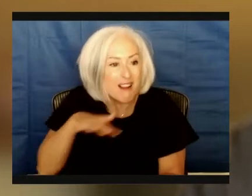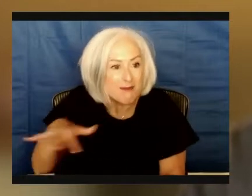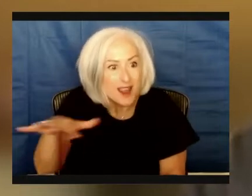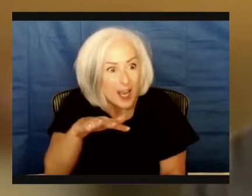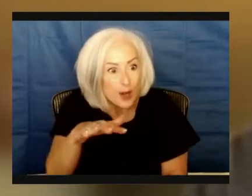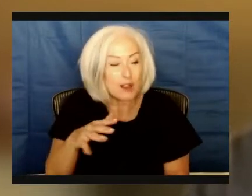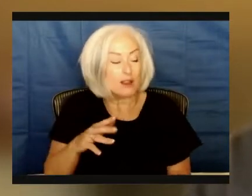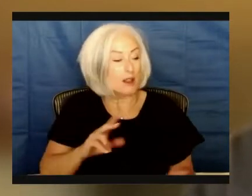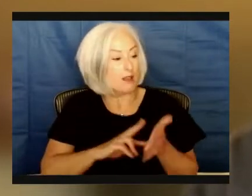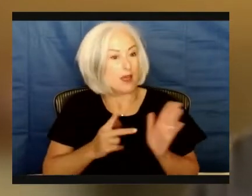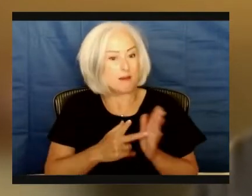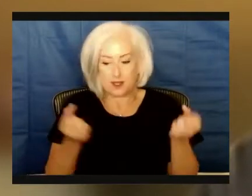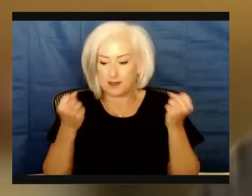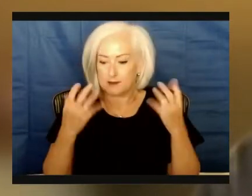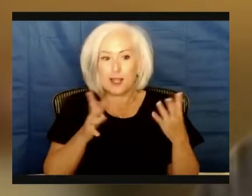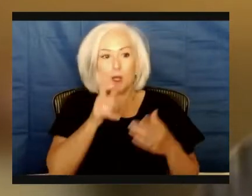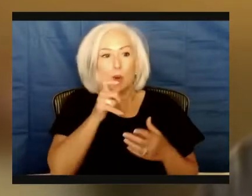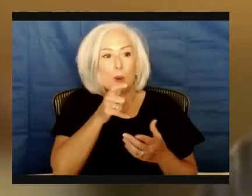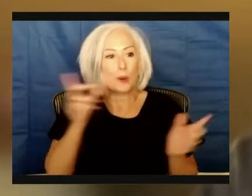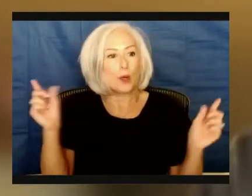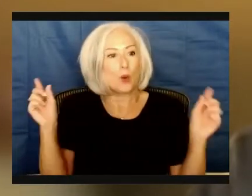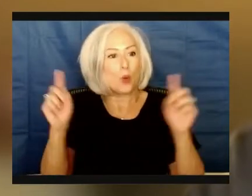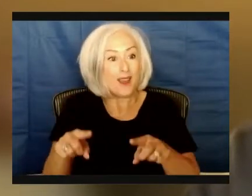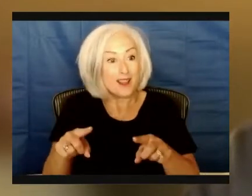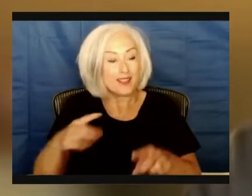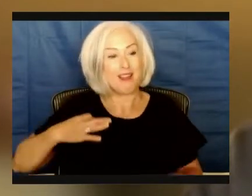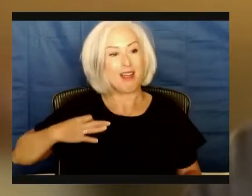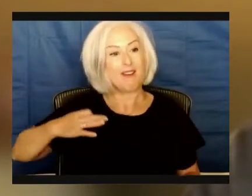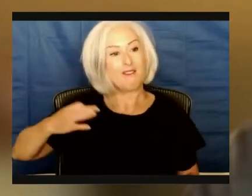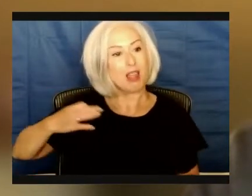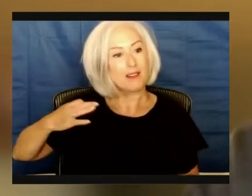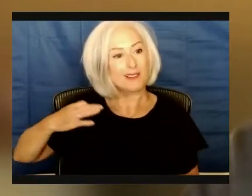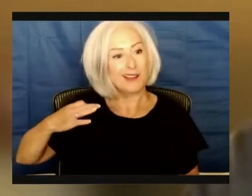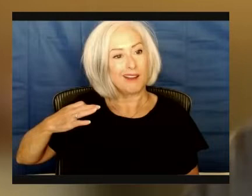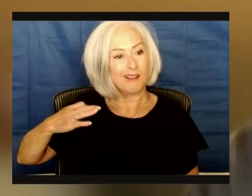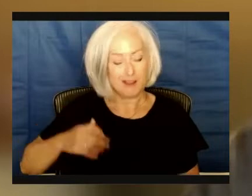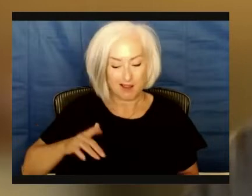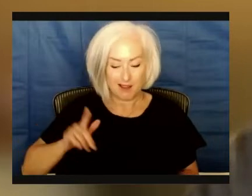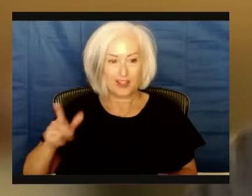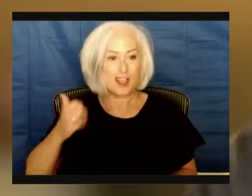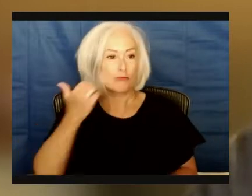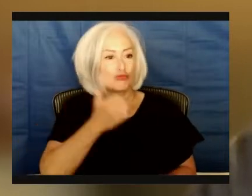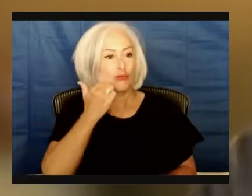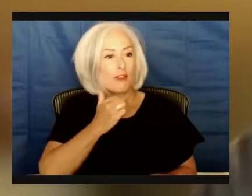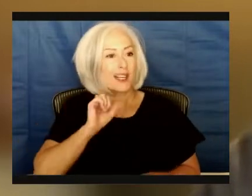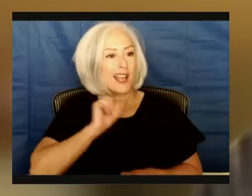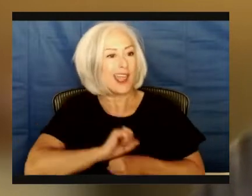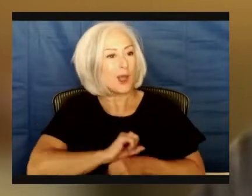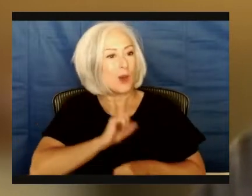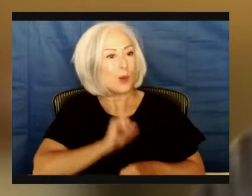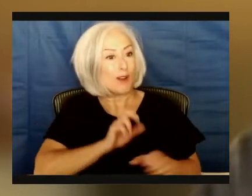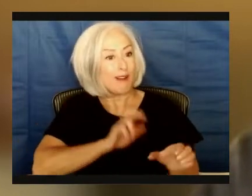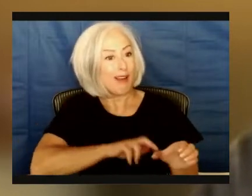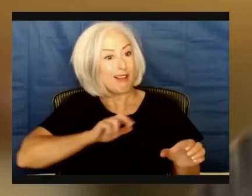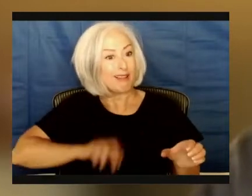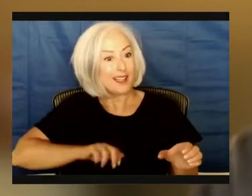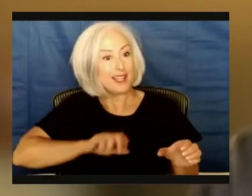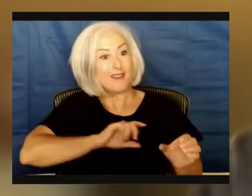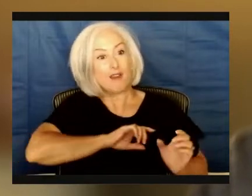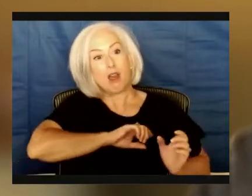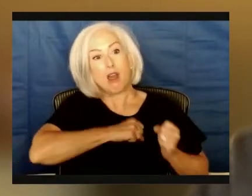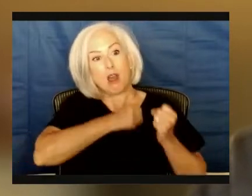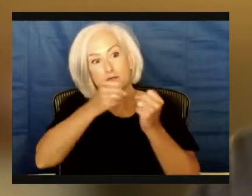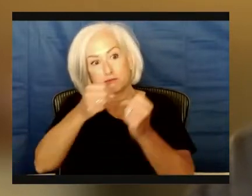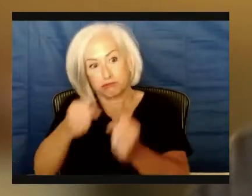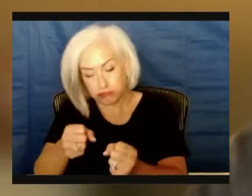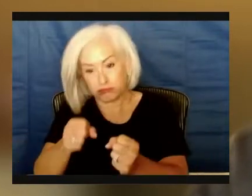departments. So they were leaving their day jobs, leaving work to come to that. And so it was a very impressive response